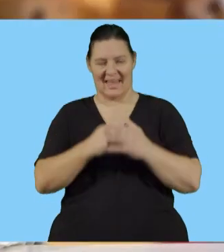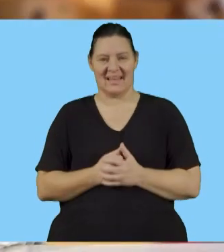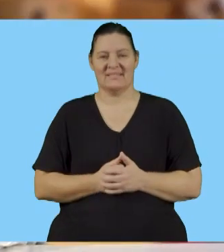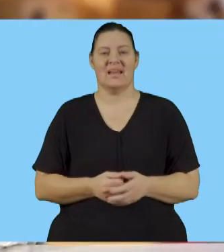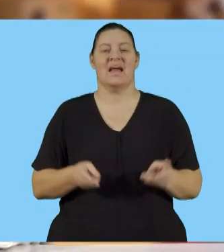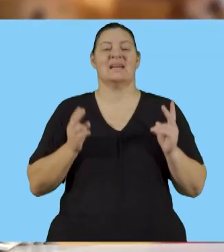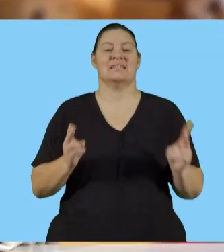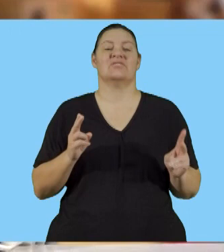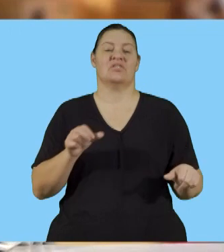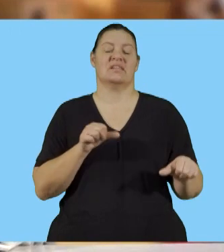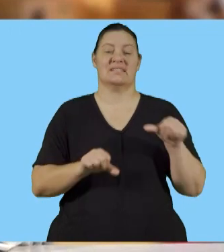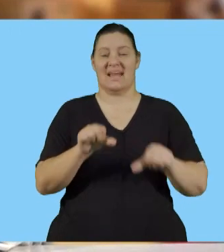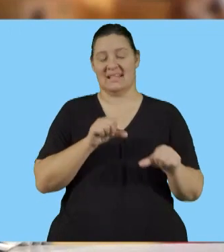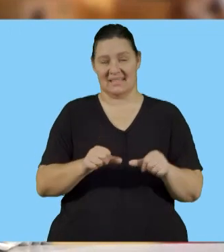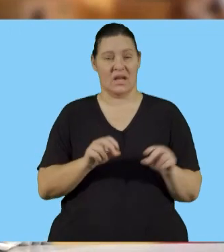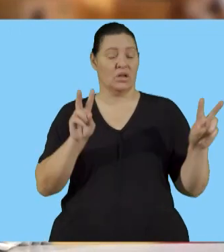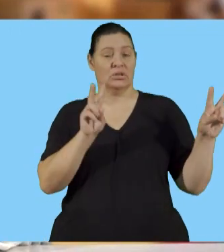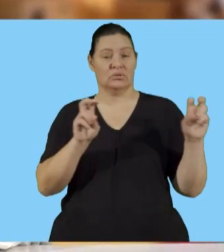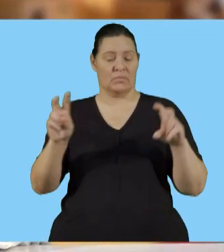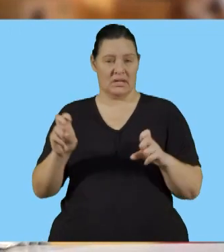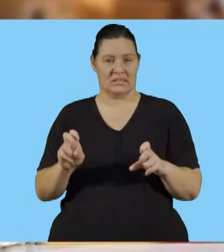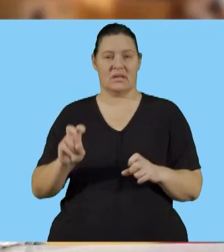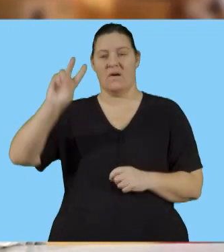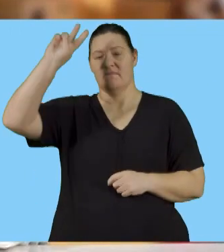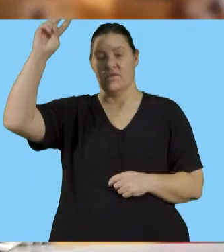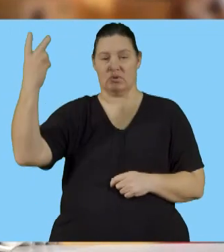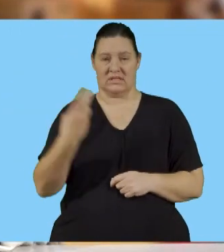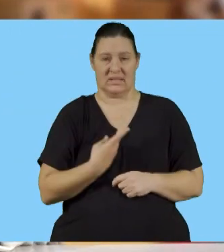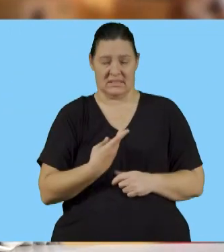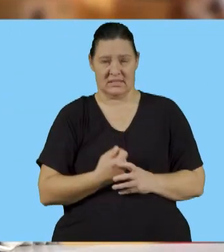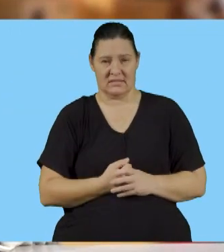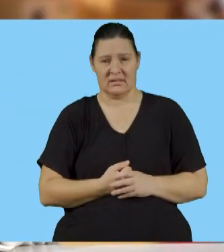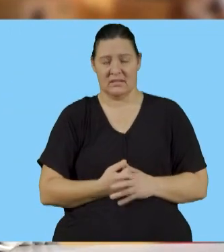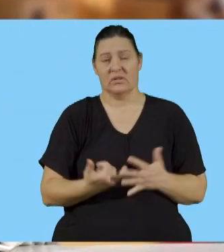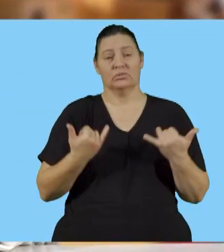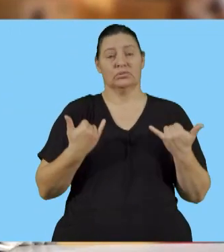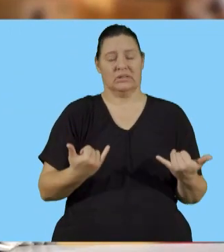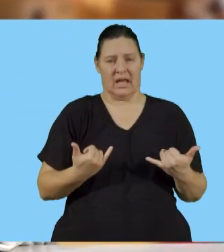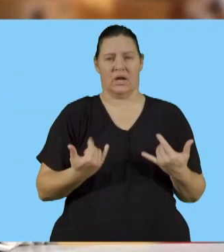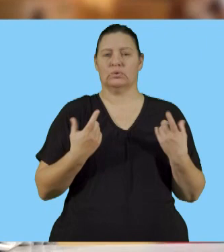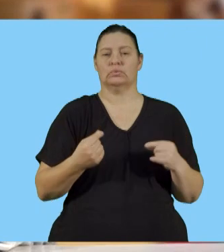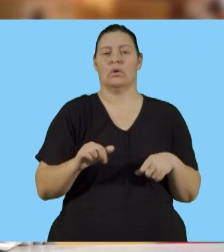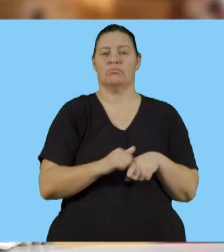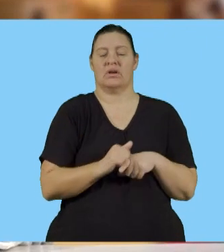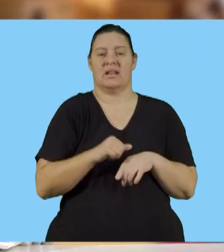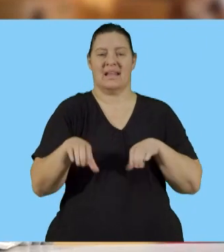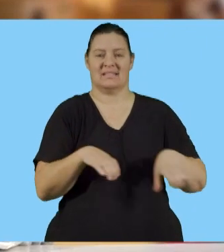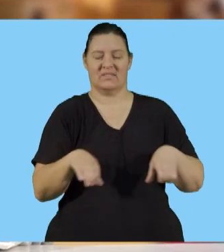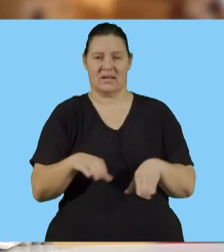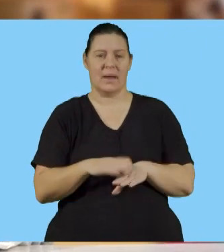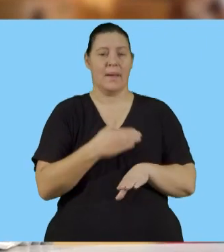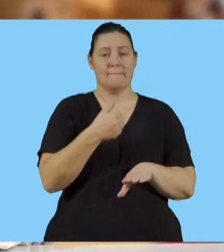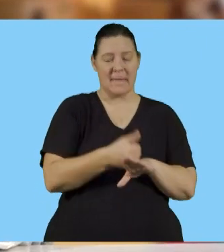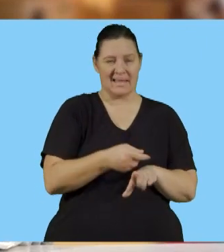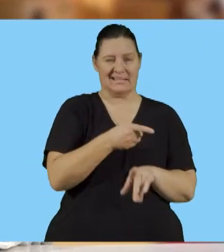Hello, this is Natural Sciences under the topic photosynthesis. So today we are going to be doing practical activities based